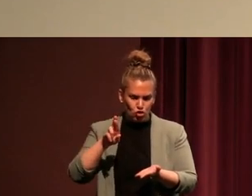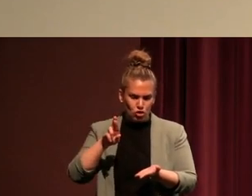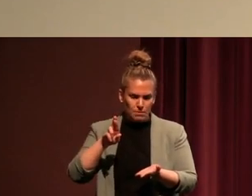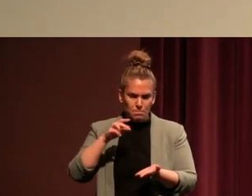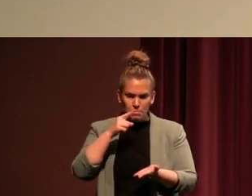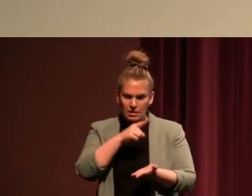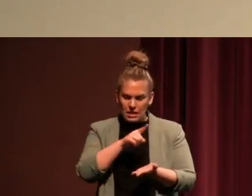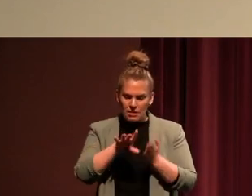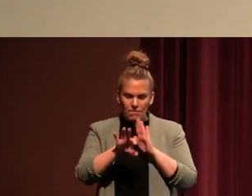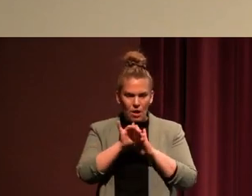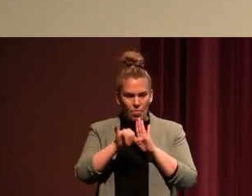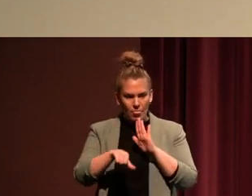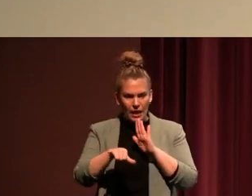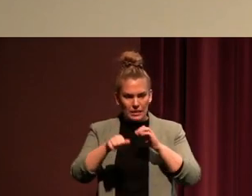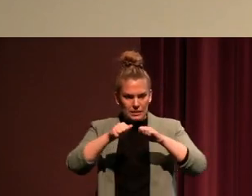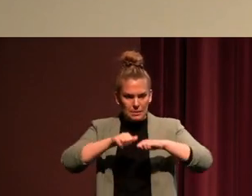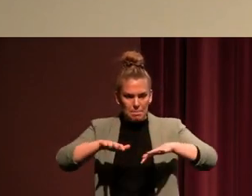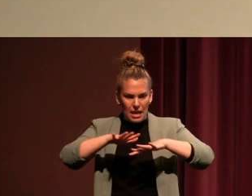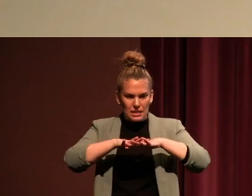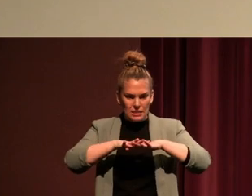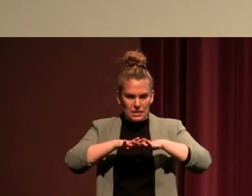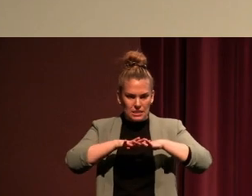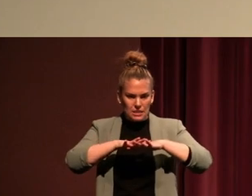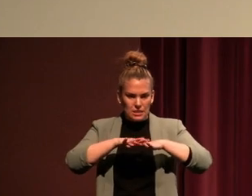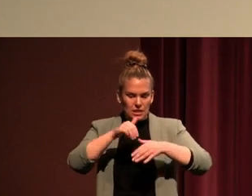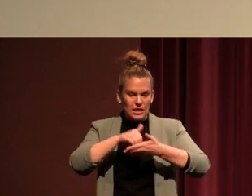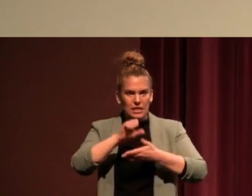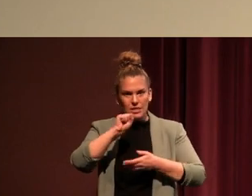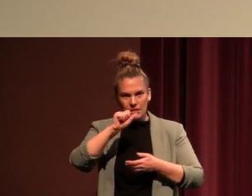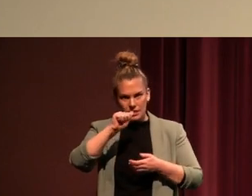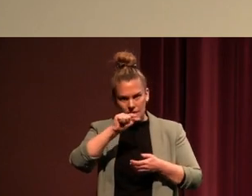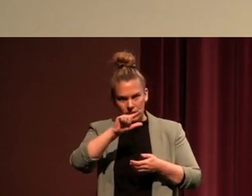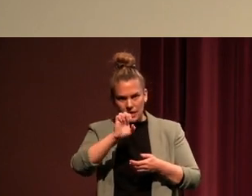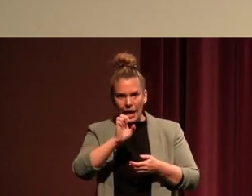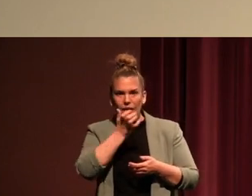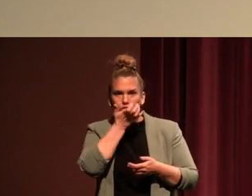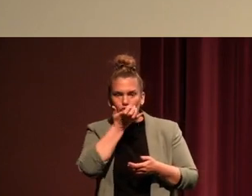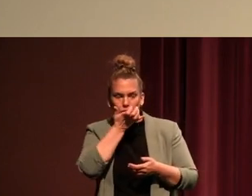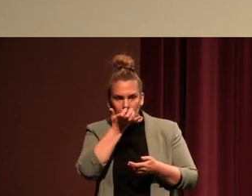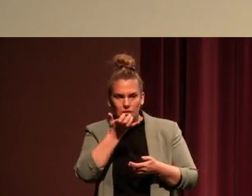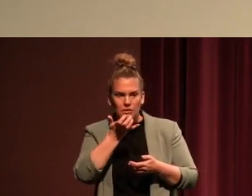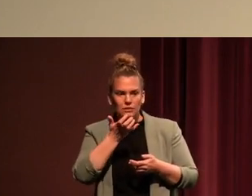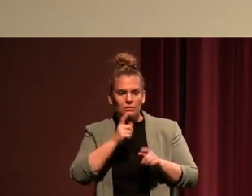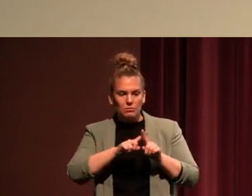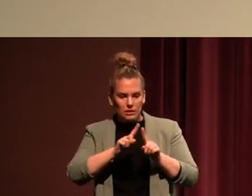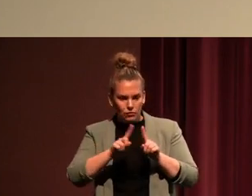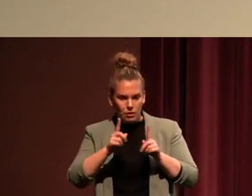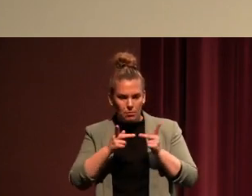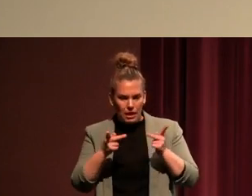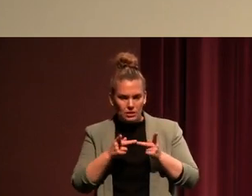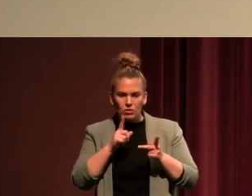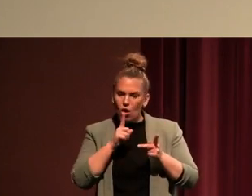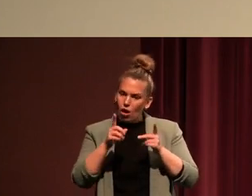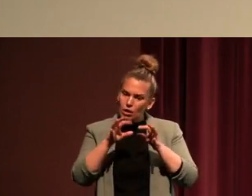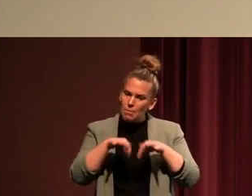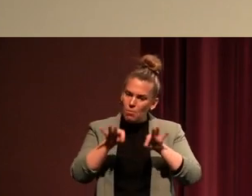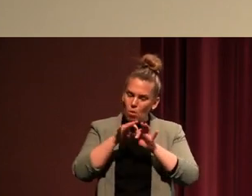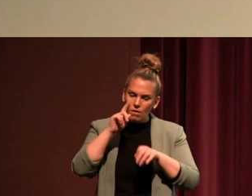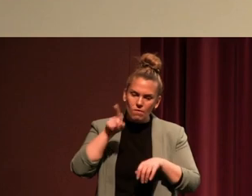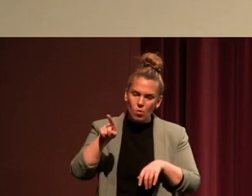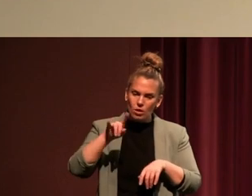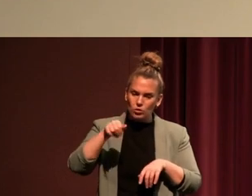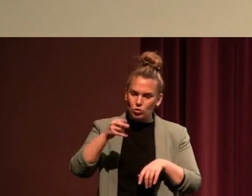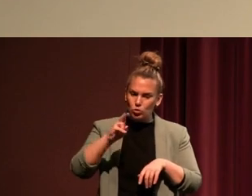that spaces created in sage and native bunchgrass cover were pretty important to juniper establishment,